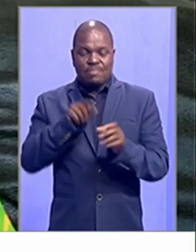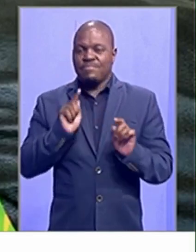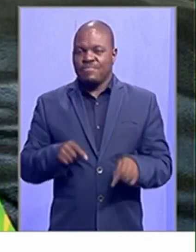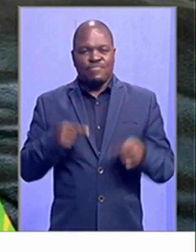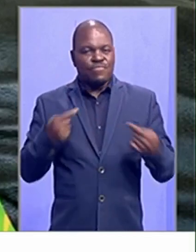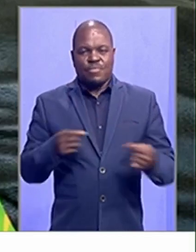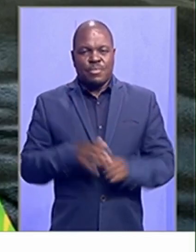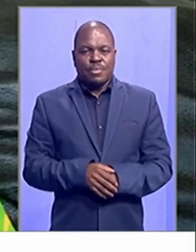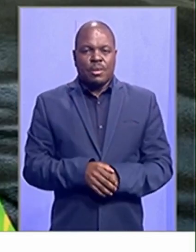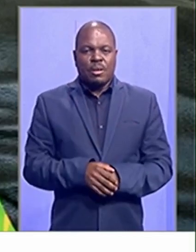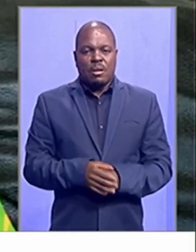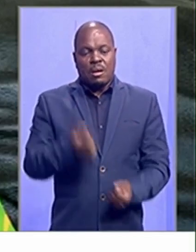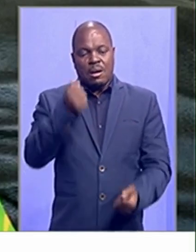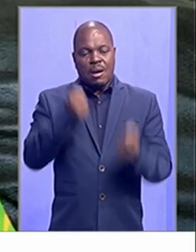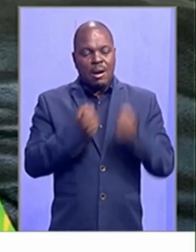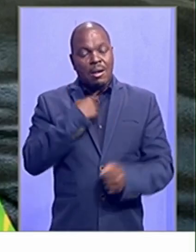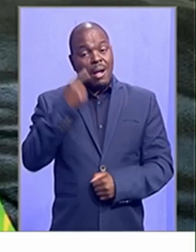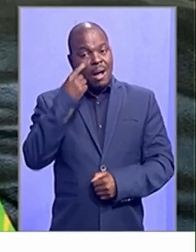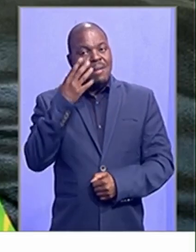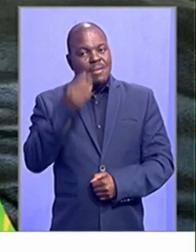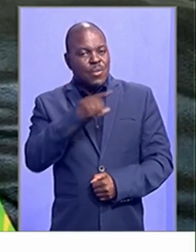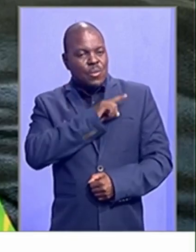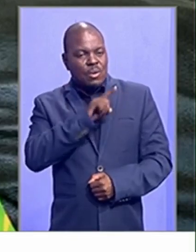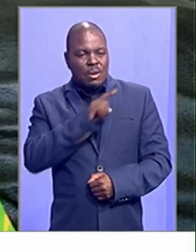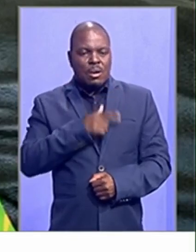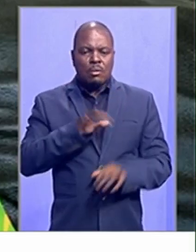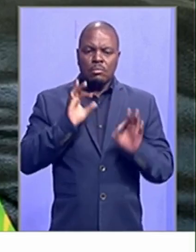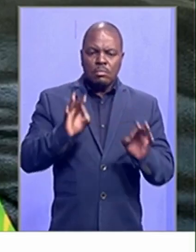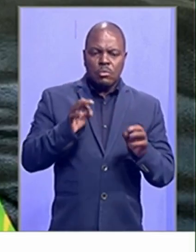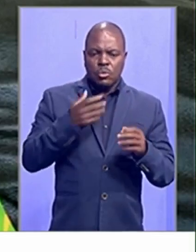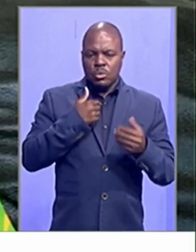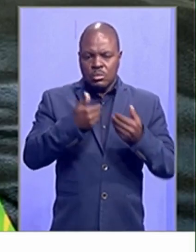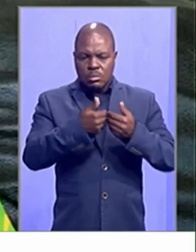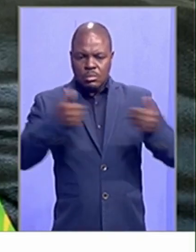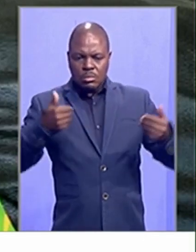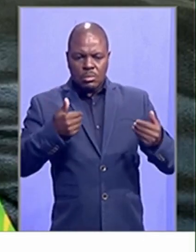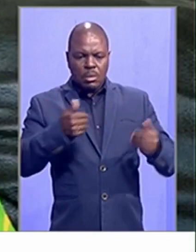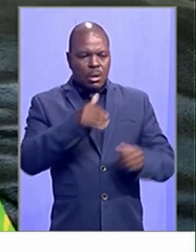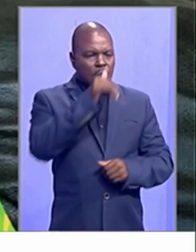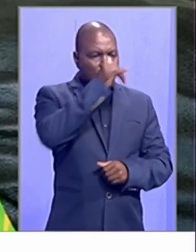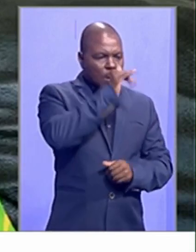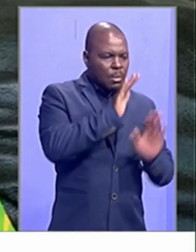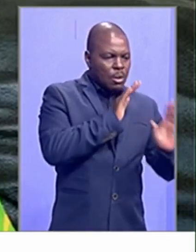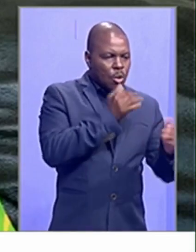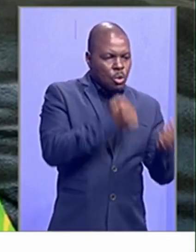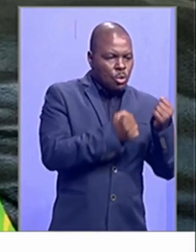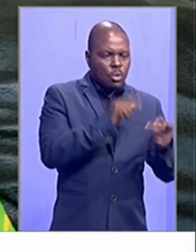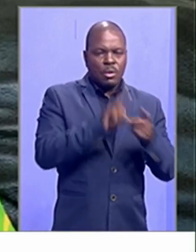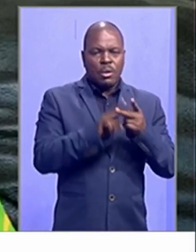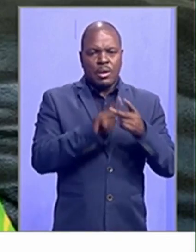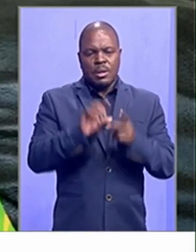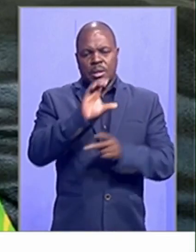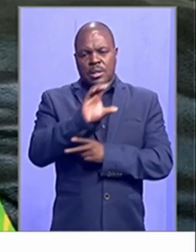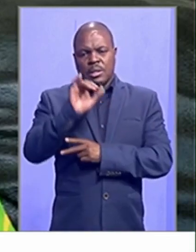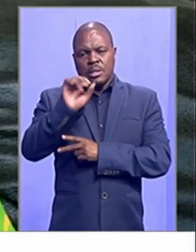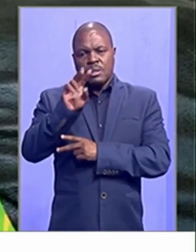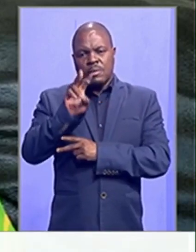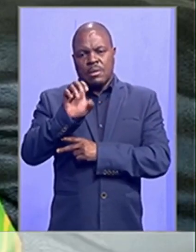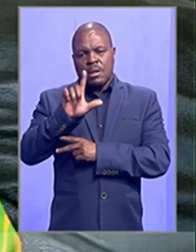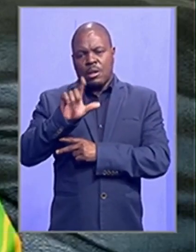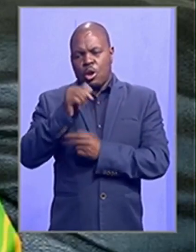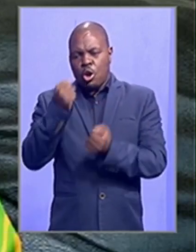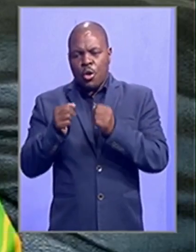Our courts have eyes. There's no longer a distinction between a criminal court and a civil